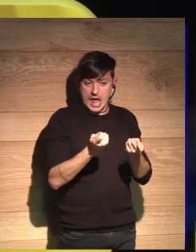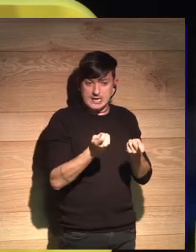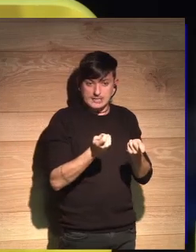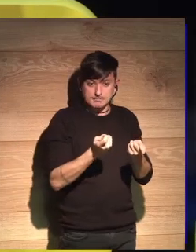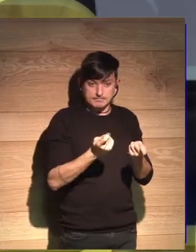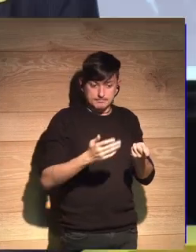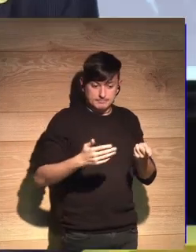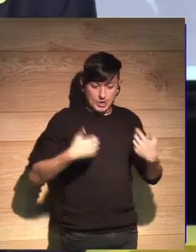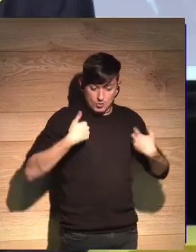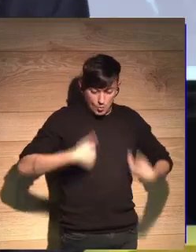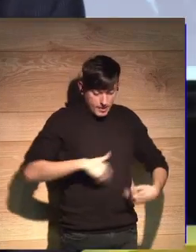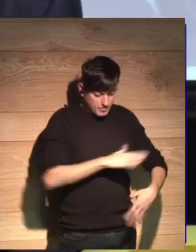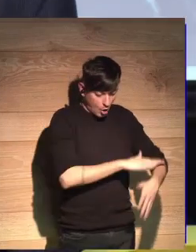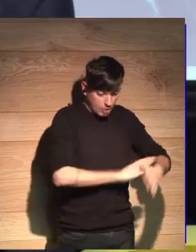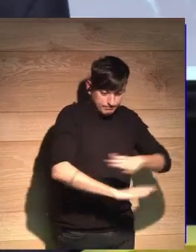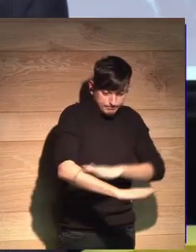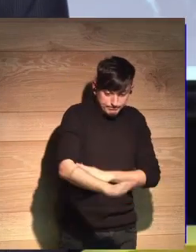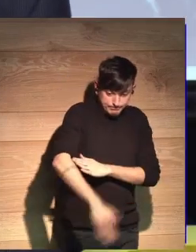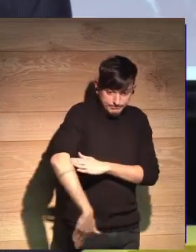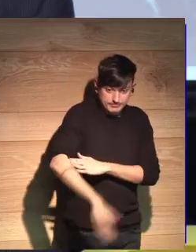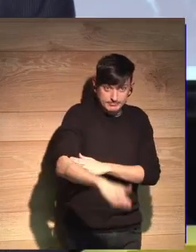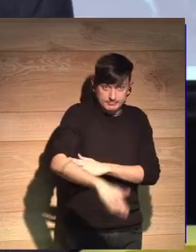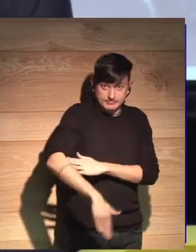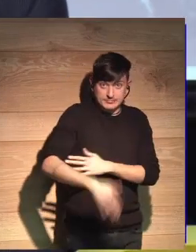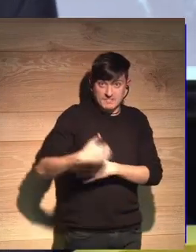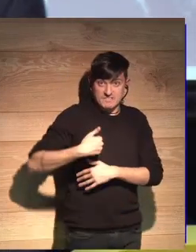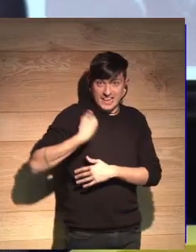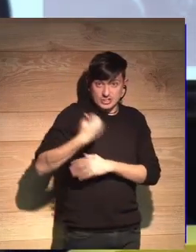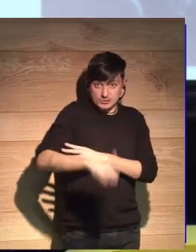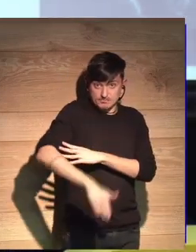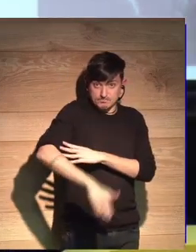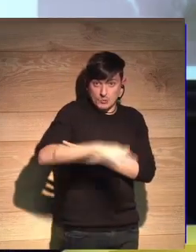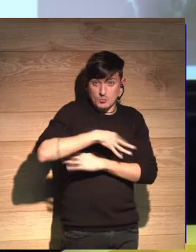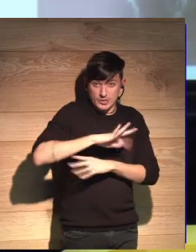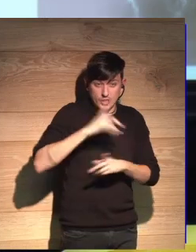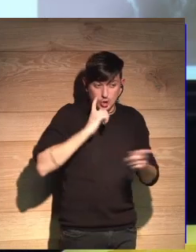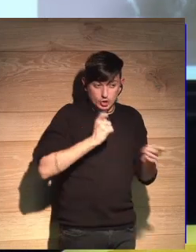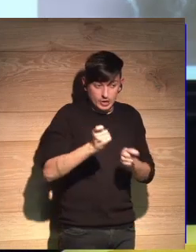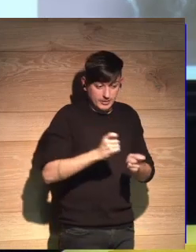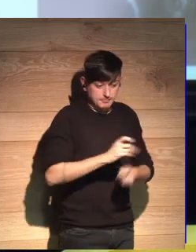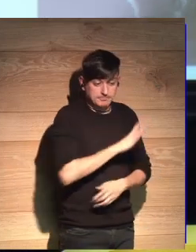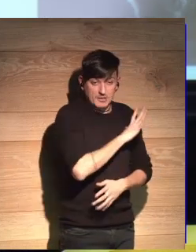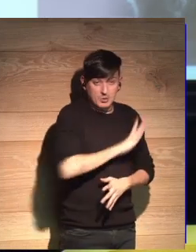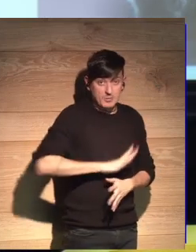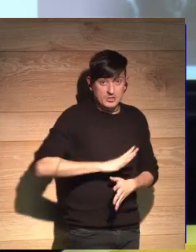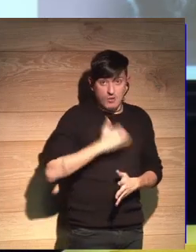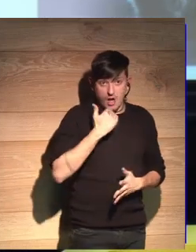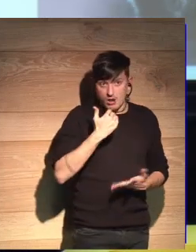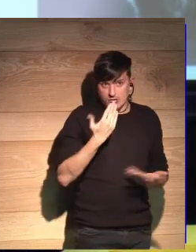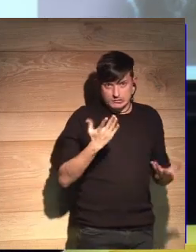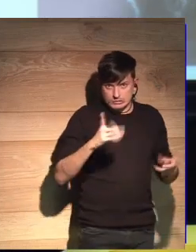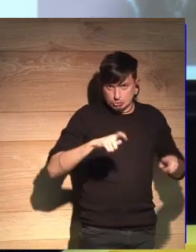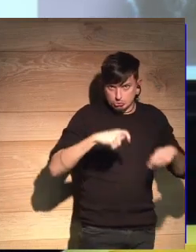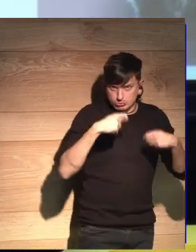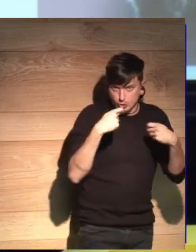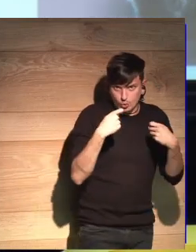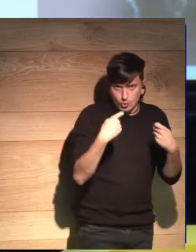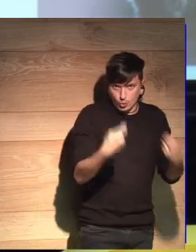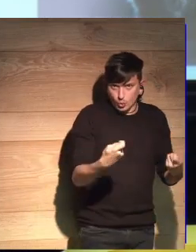again. It's still very crude because the brain is a very fine web of connections and we have very